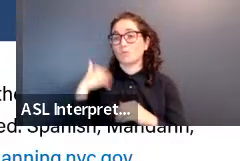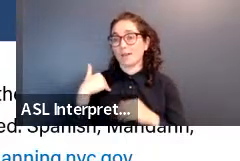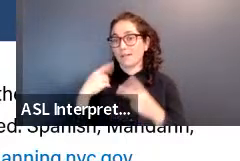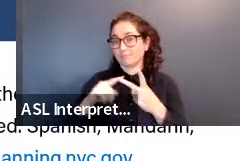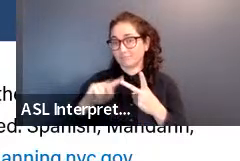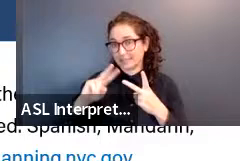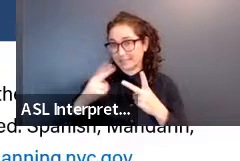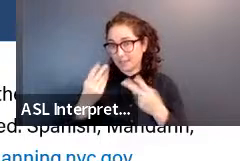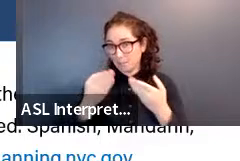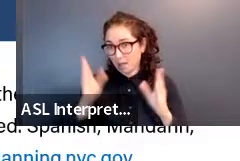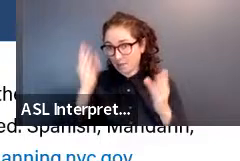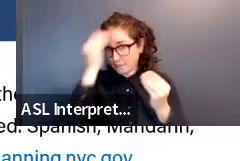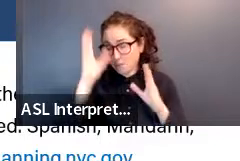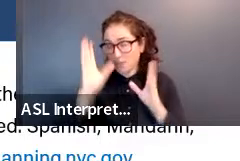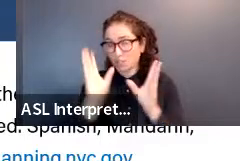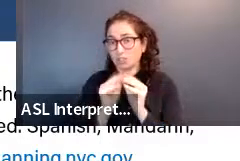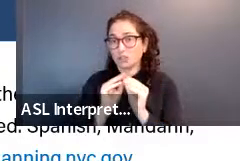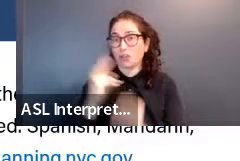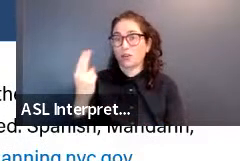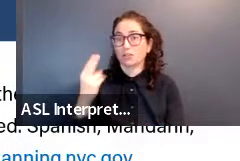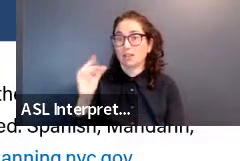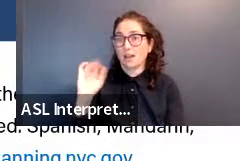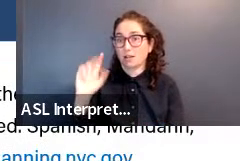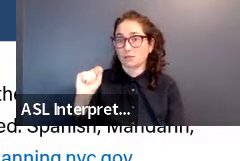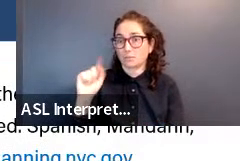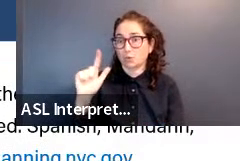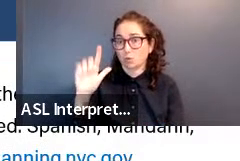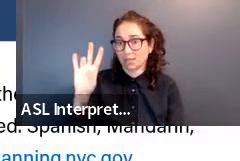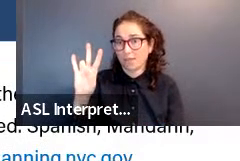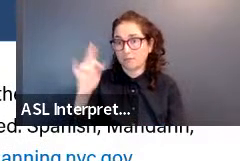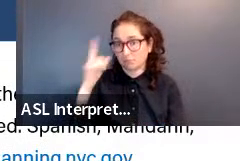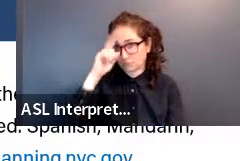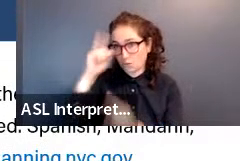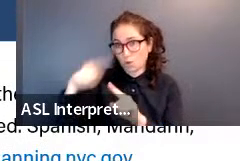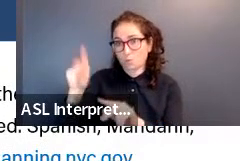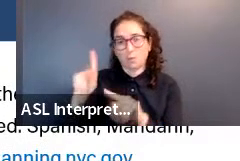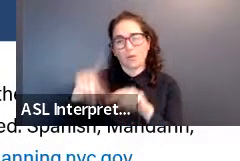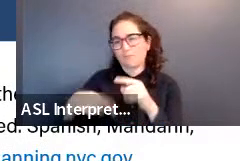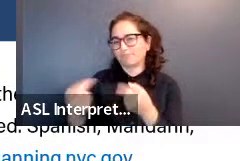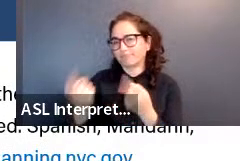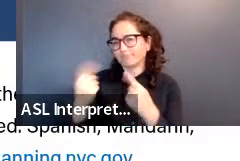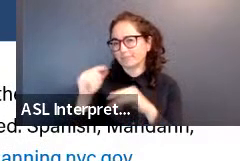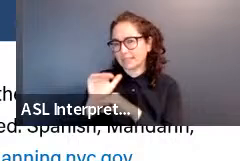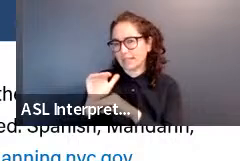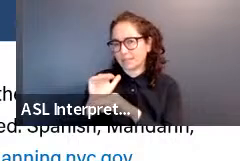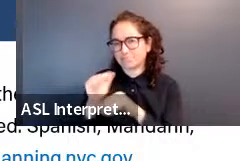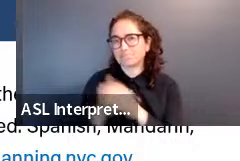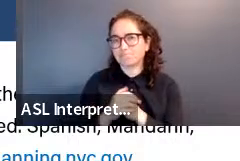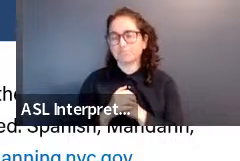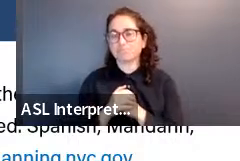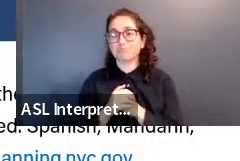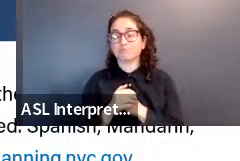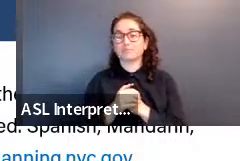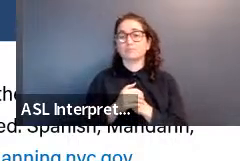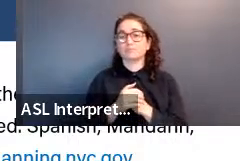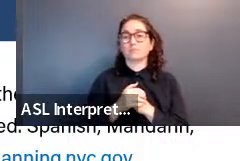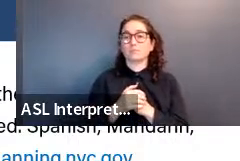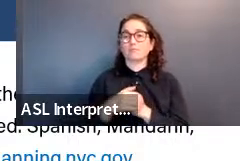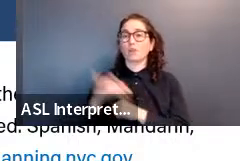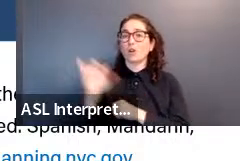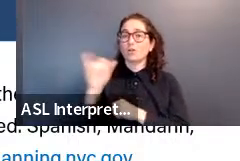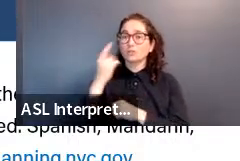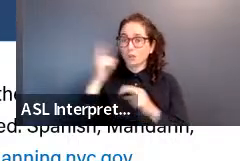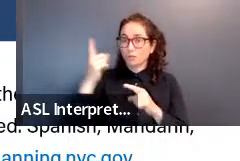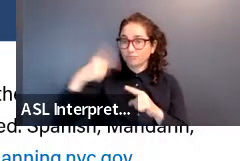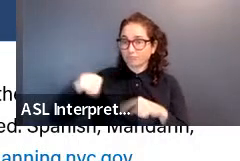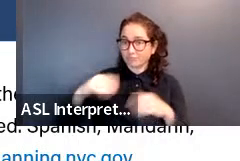session on Thursday, October 27th, for those who can't join us tonight. To all of you who are